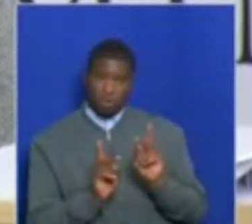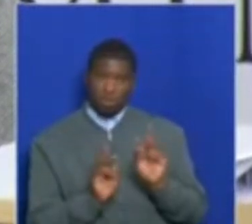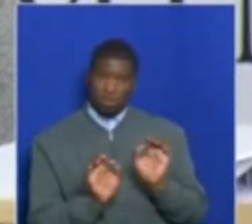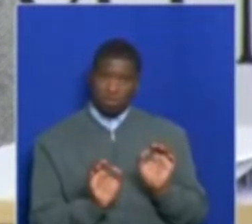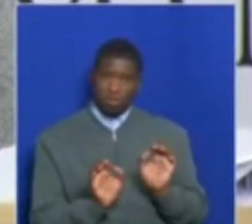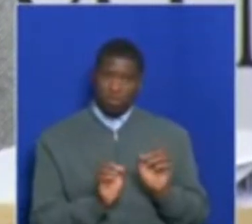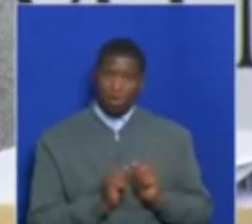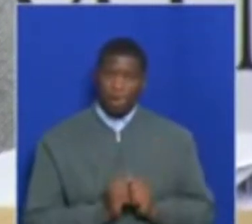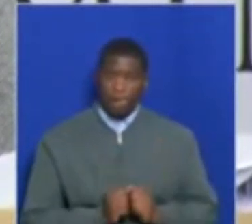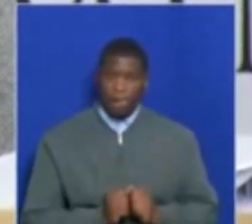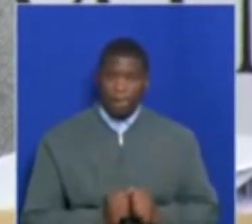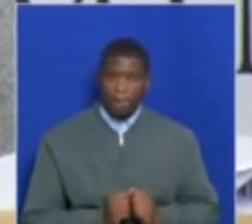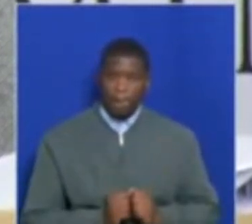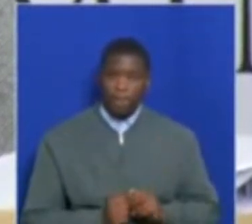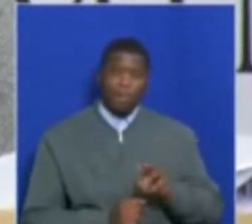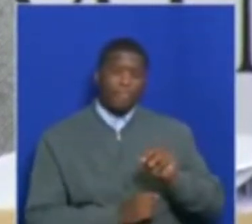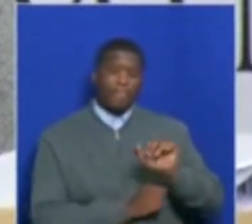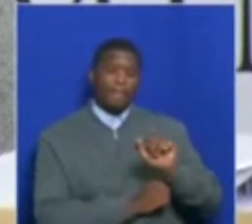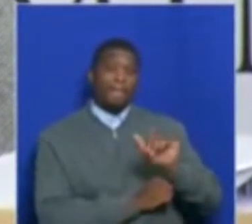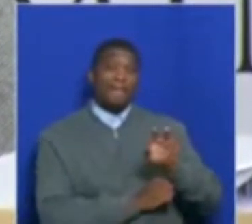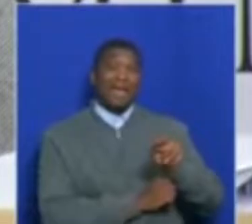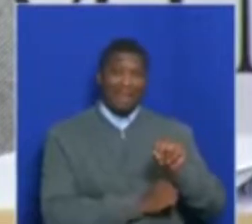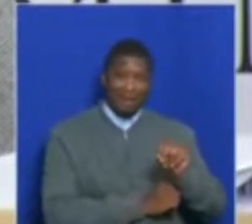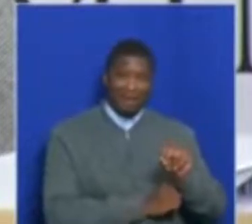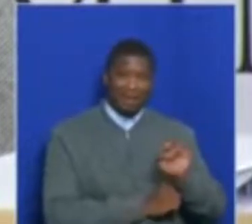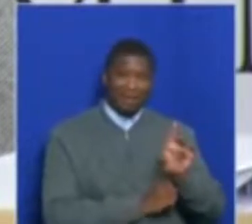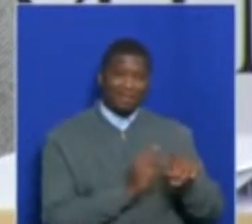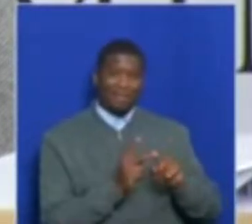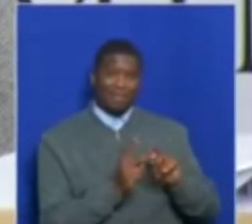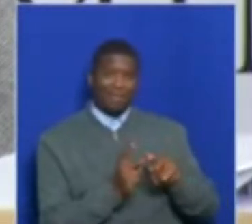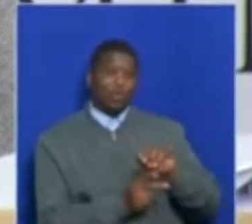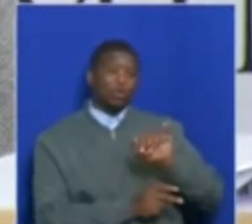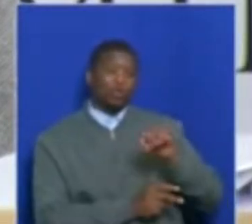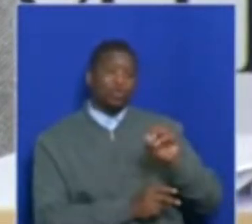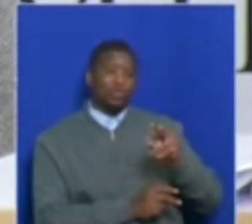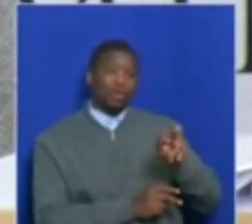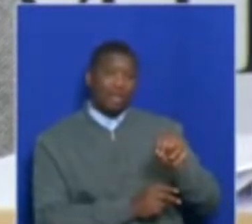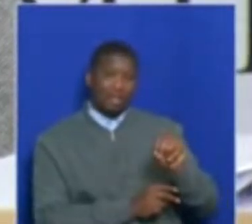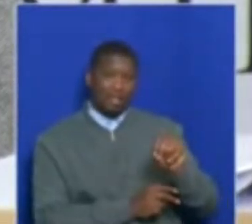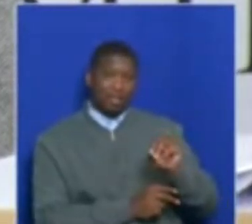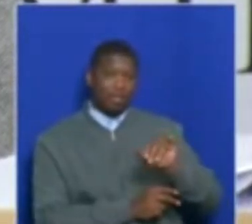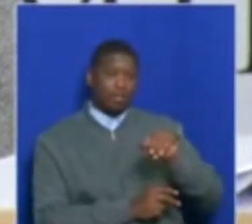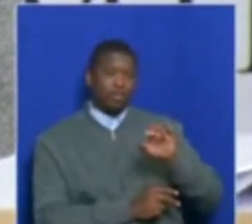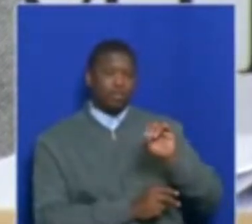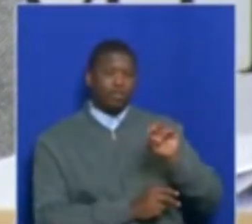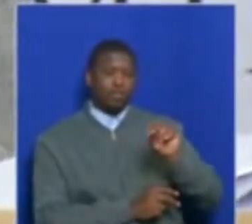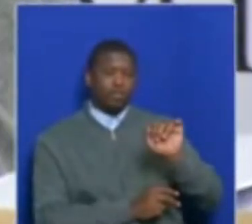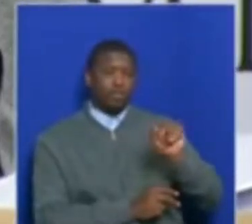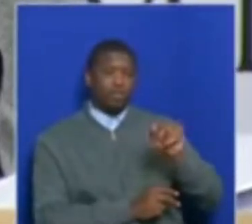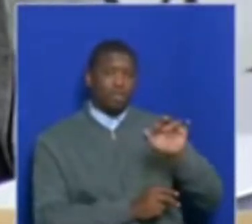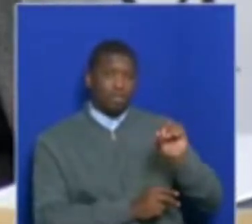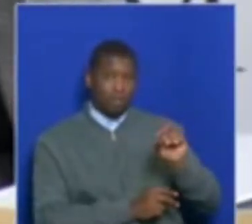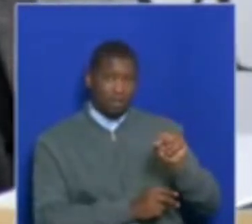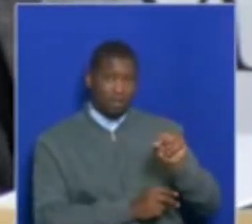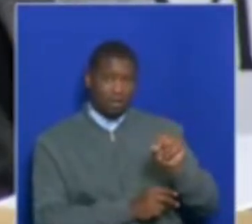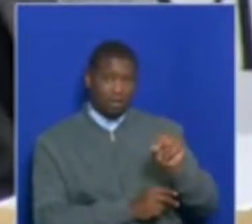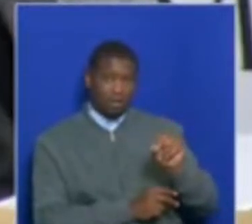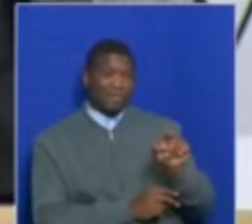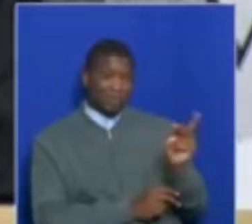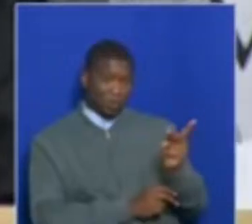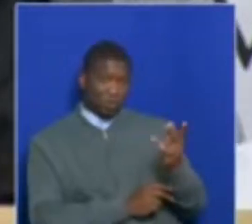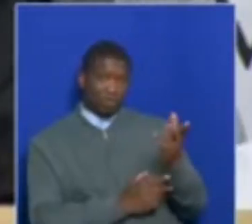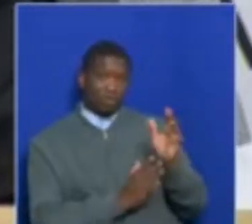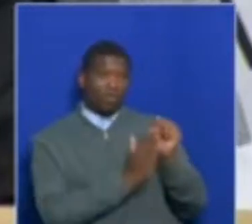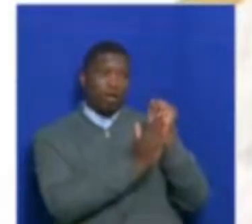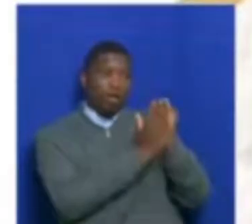Marlon Stewart and Jonathan Thomas of Durban South Towing and panel beaters were murdered in Durban Central